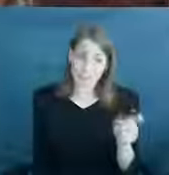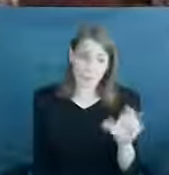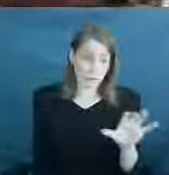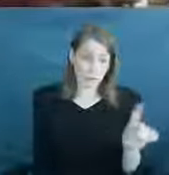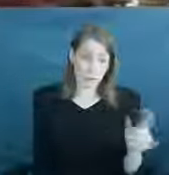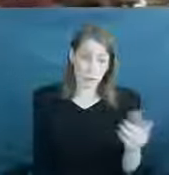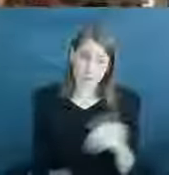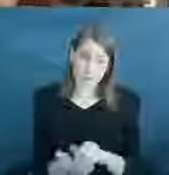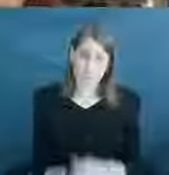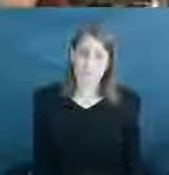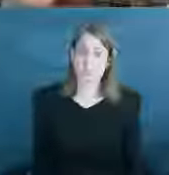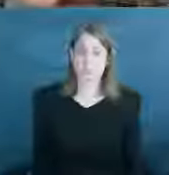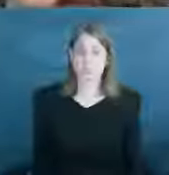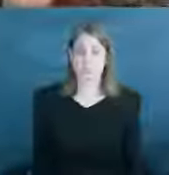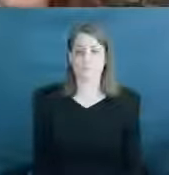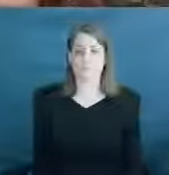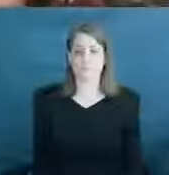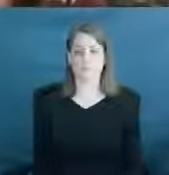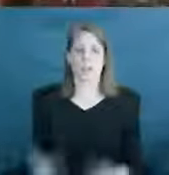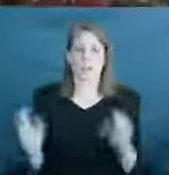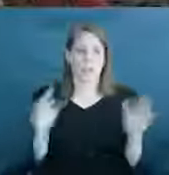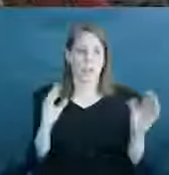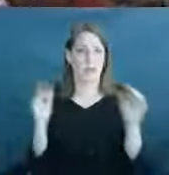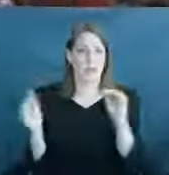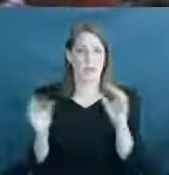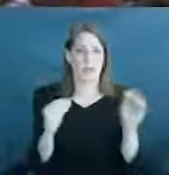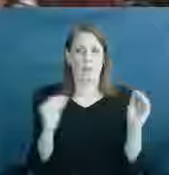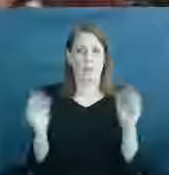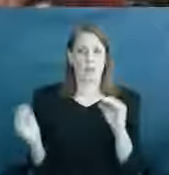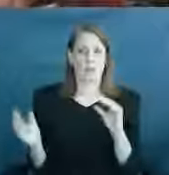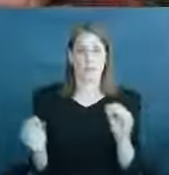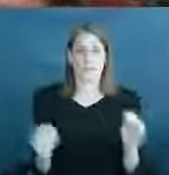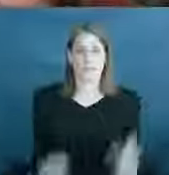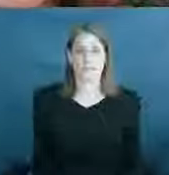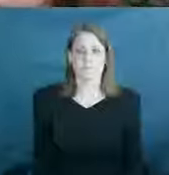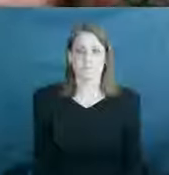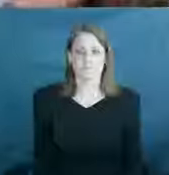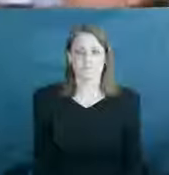recap. Ready? I'm going to have to give you a C1 as well.